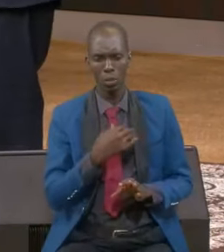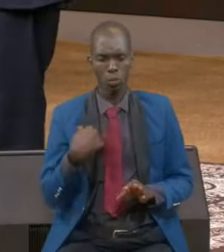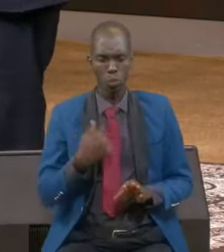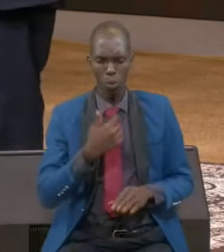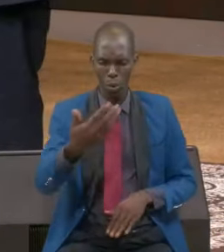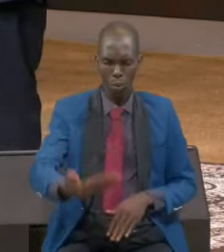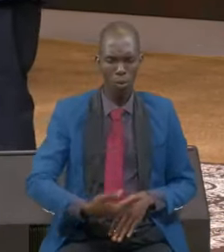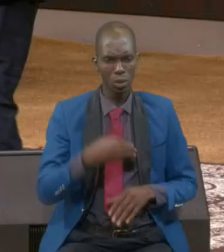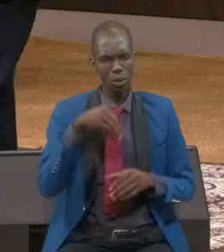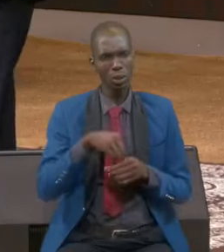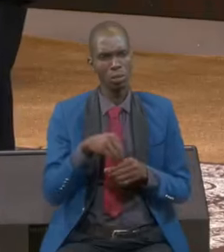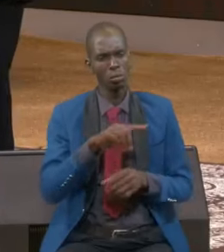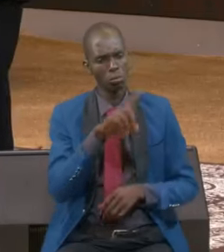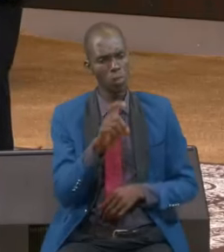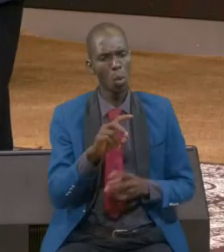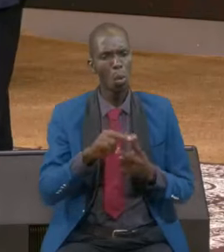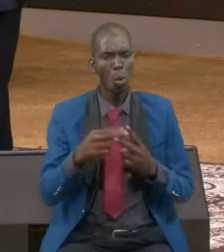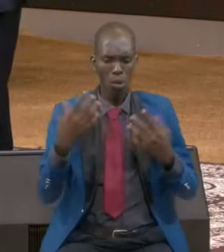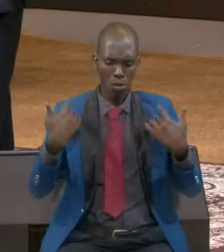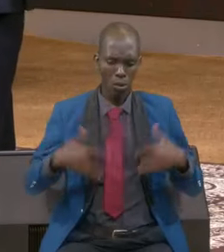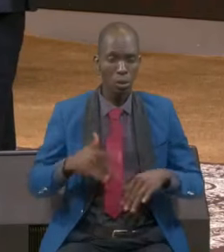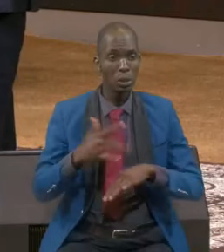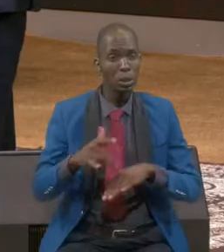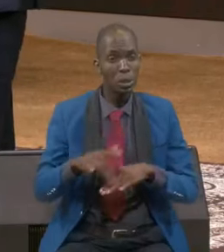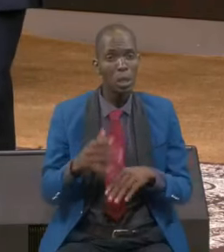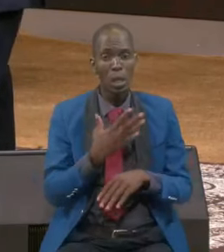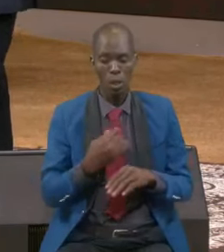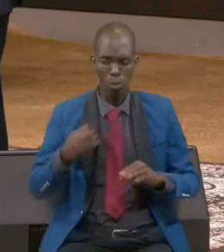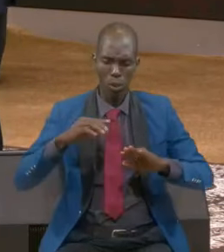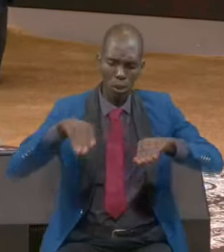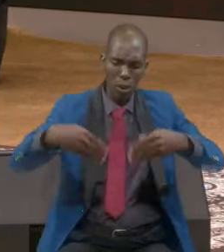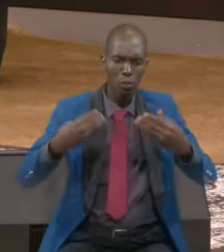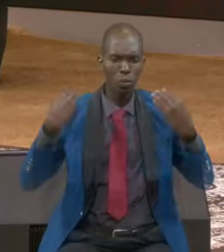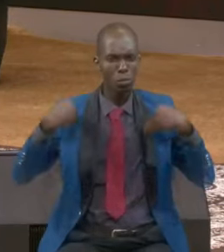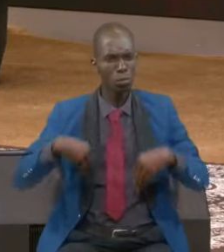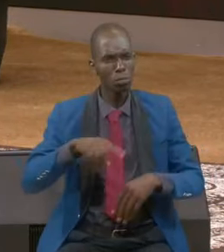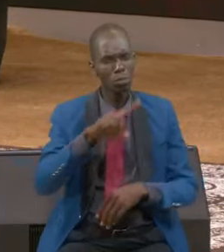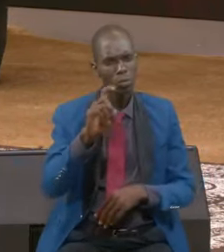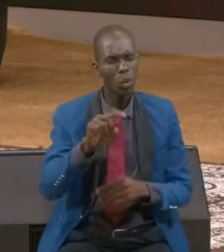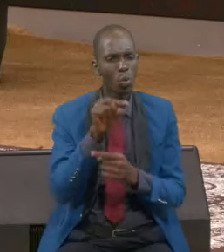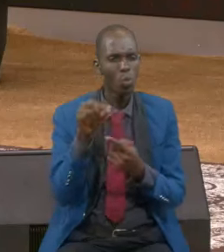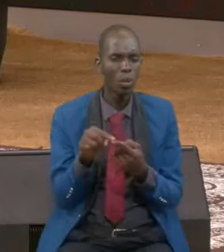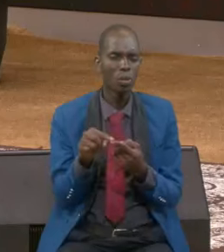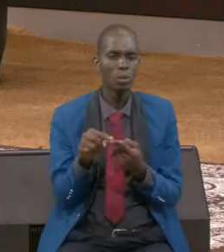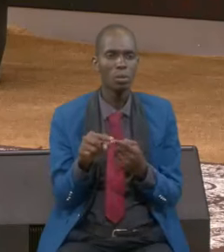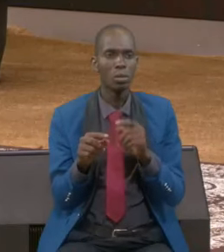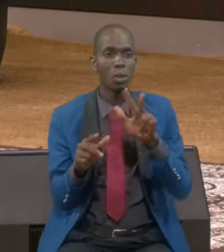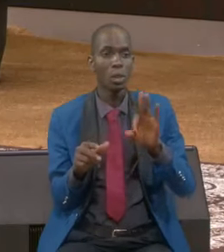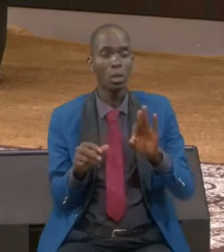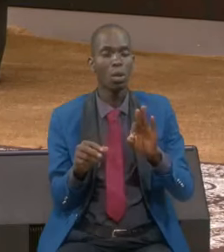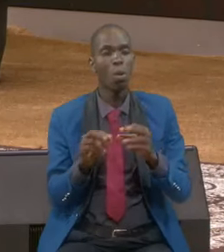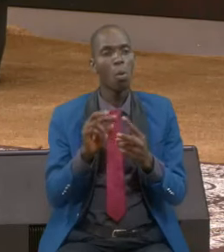in, or naked, and clothed thee? Verse 39, or